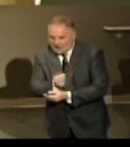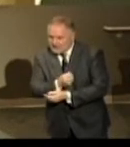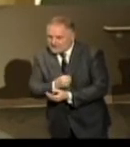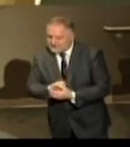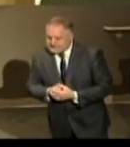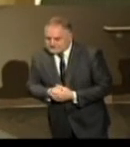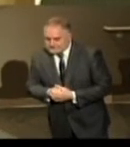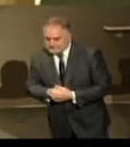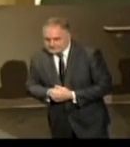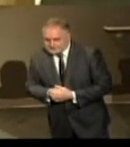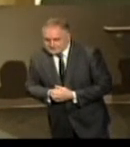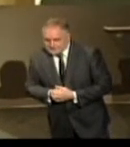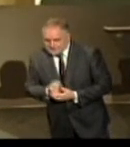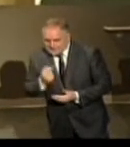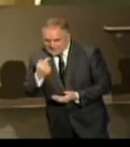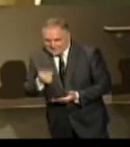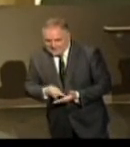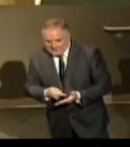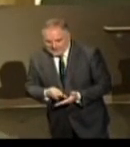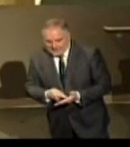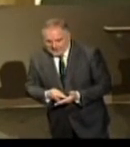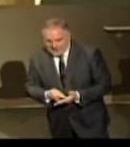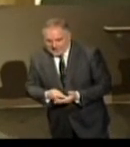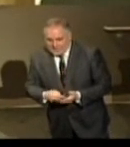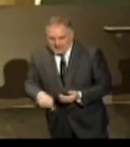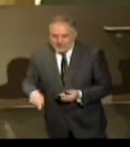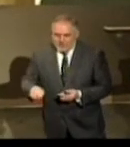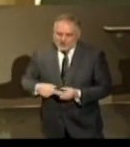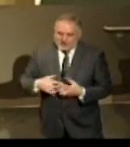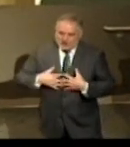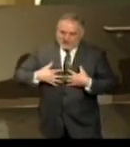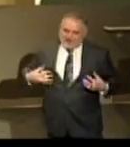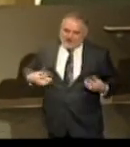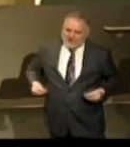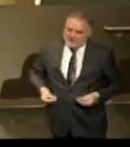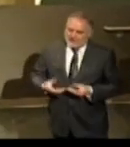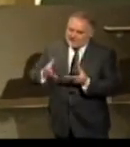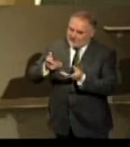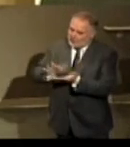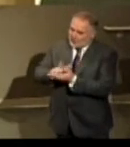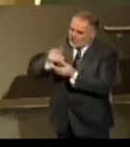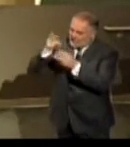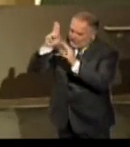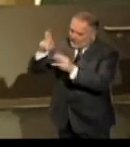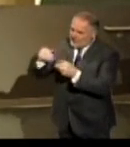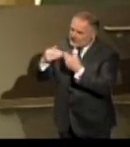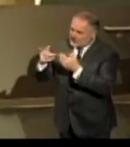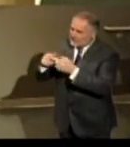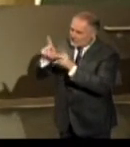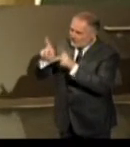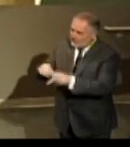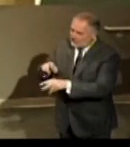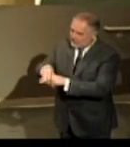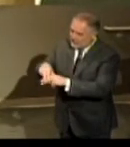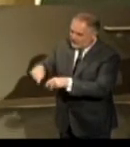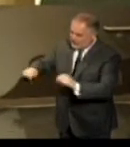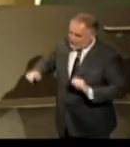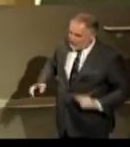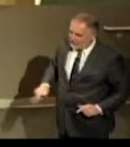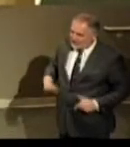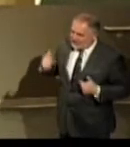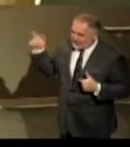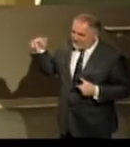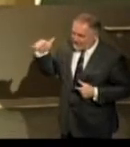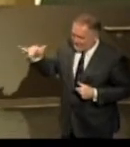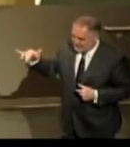I'm going to read it to you. It says this. When those beasts had given glory and honor and thanks to him that sits on the throne, who lives forever and